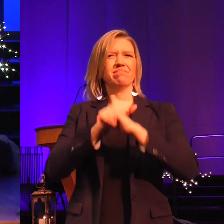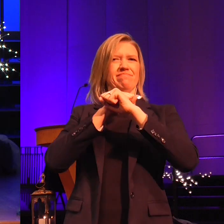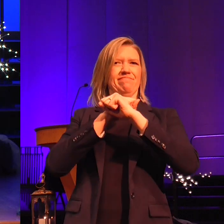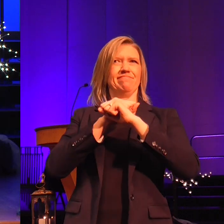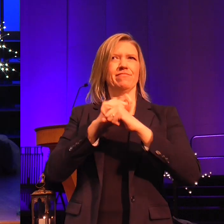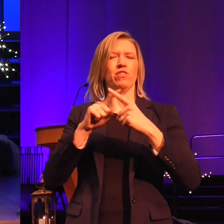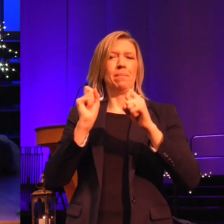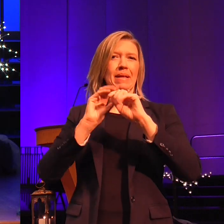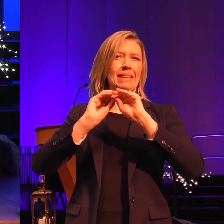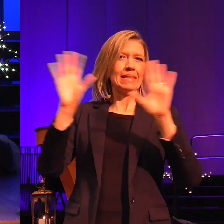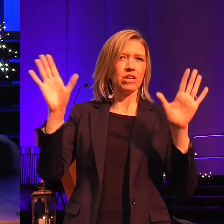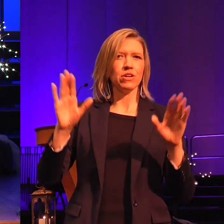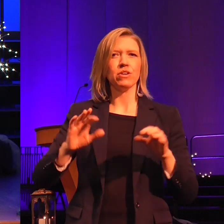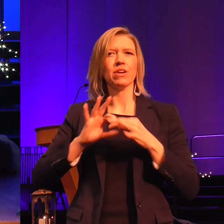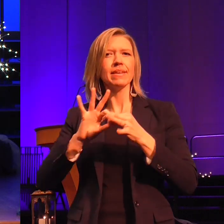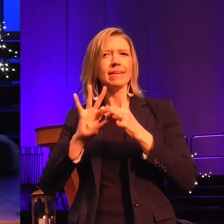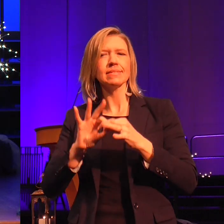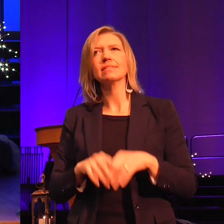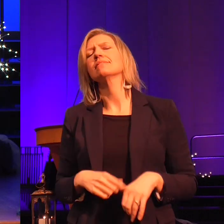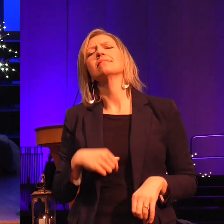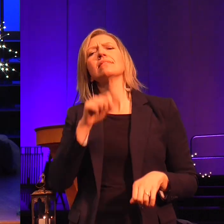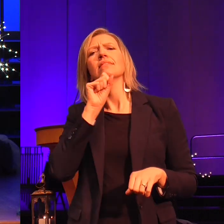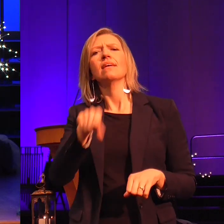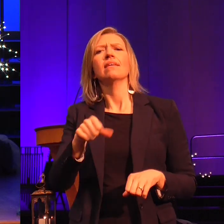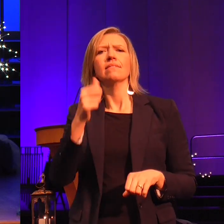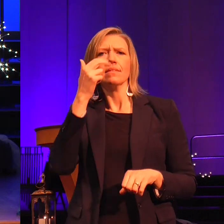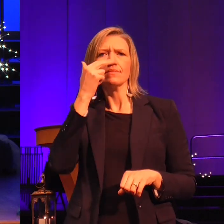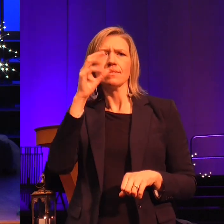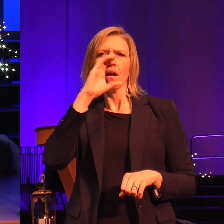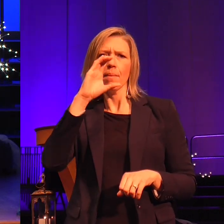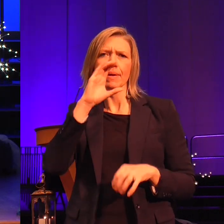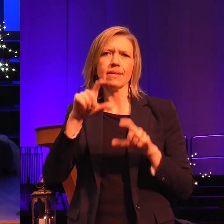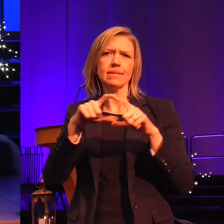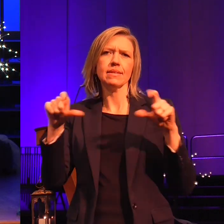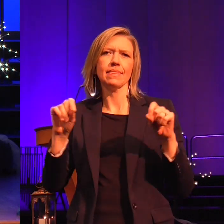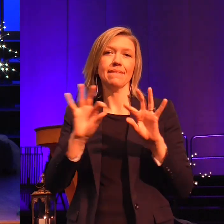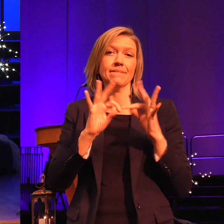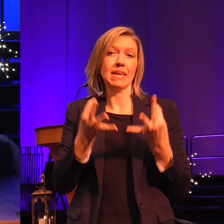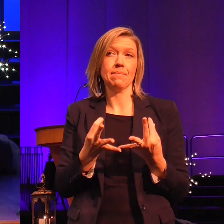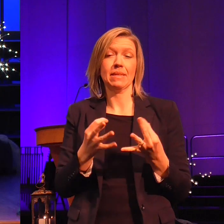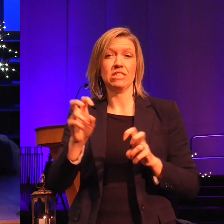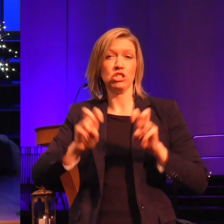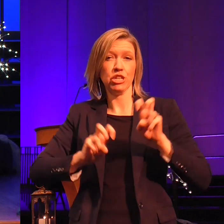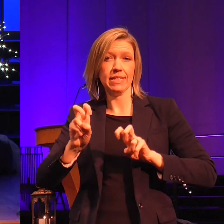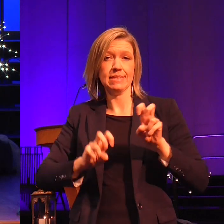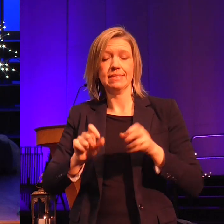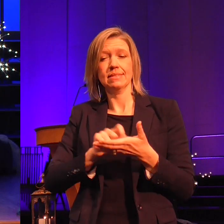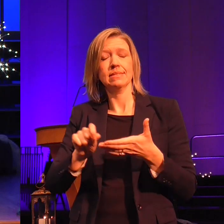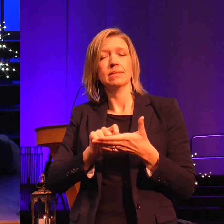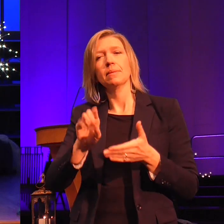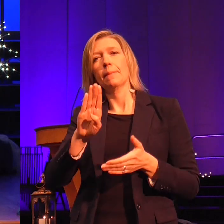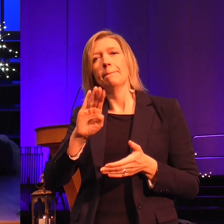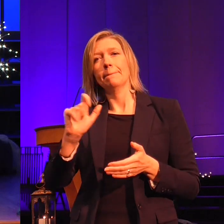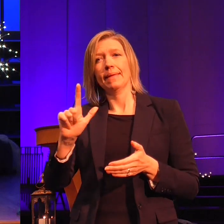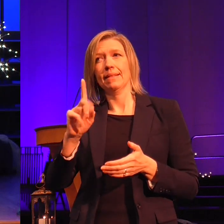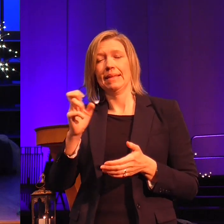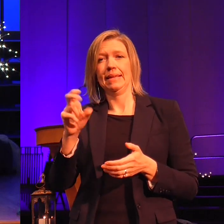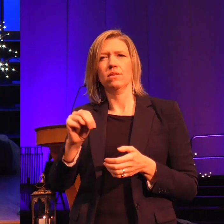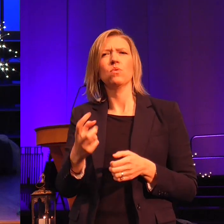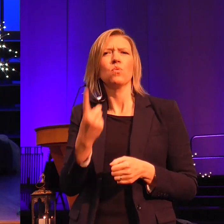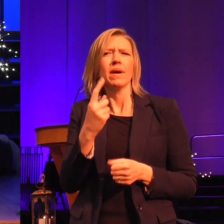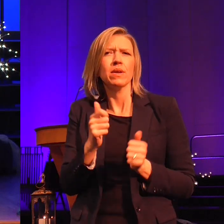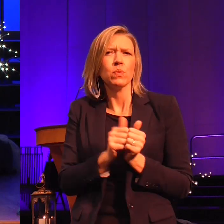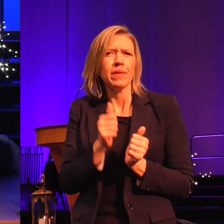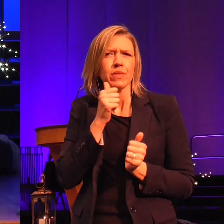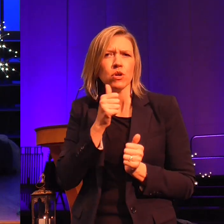love the comic strip, The Family Circus, written by the amazing Bill Keane, and there's one where the little girl Dolly is